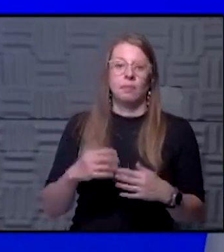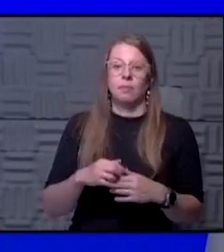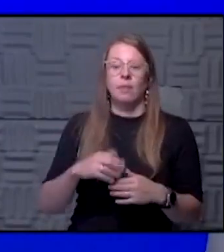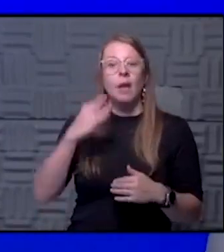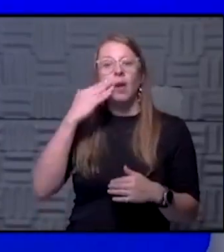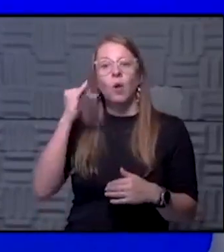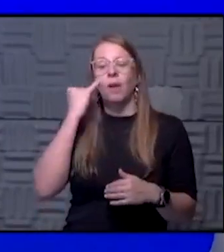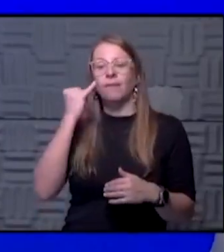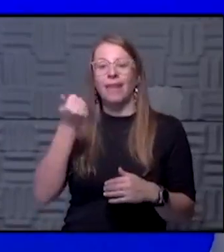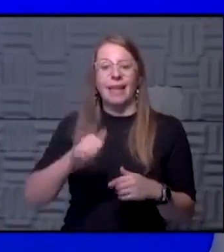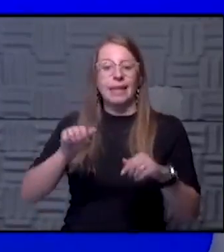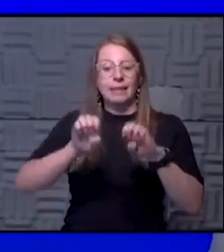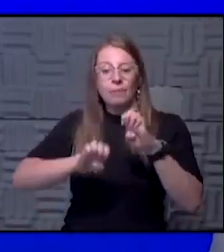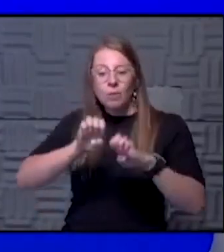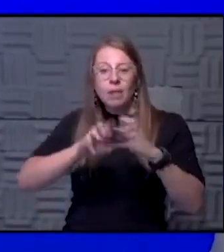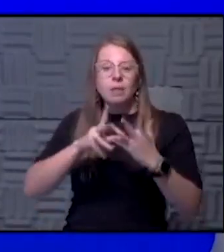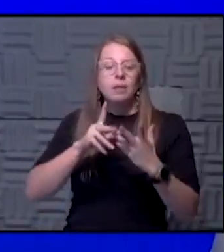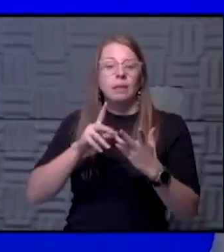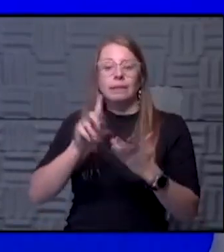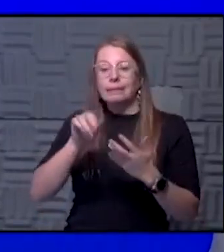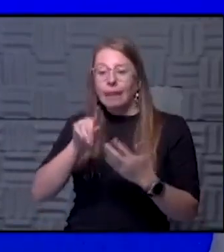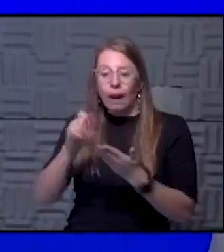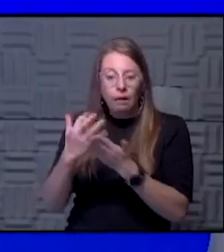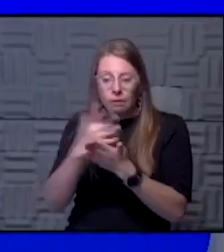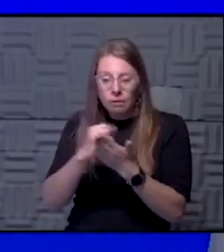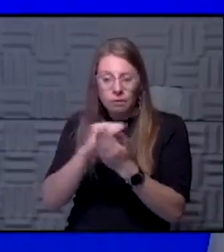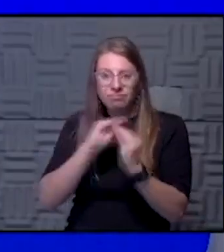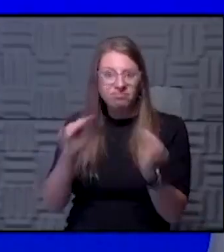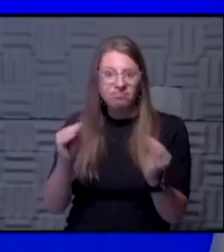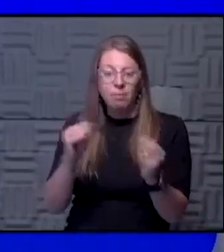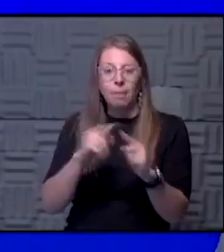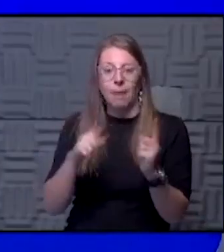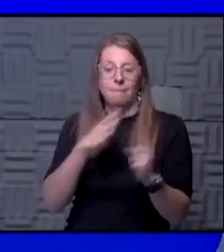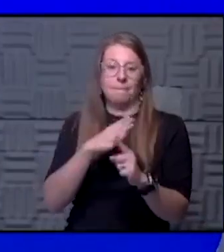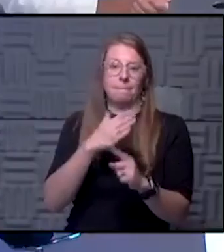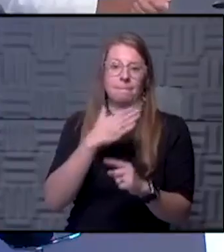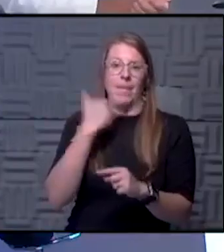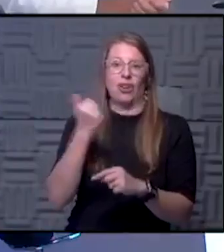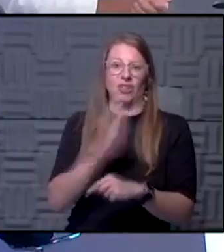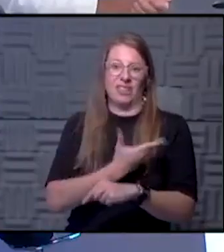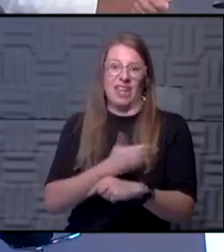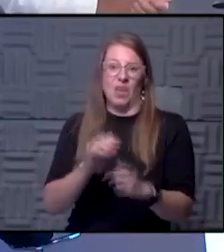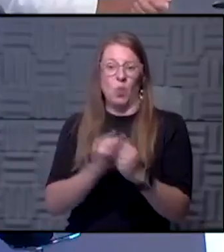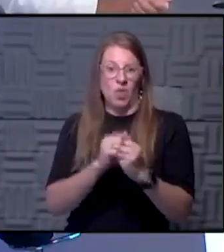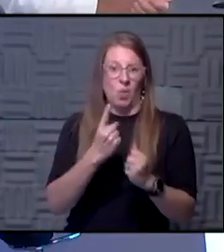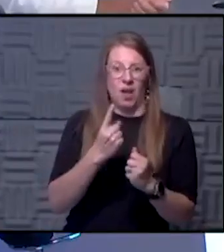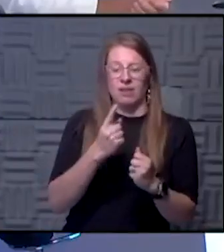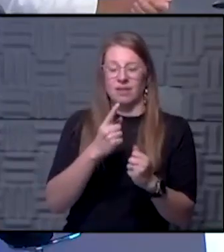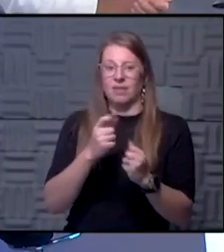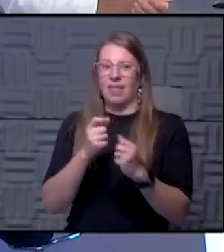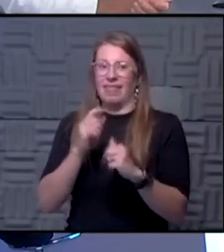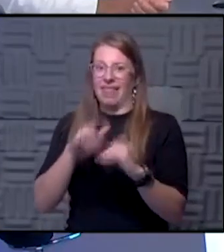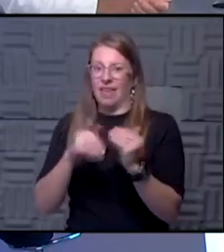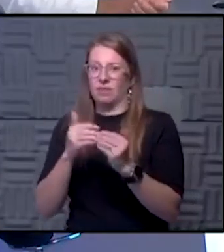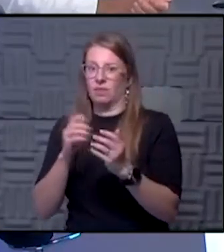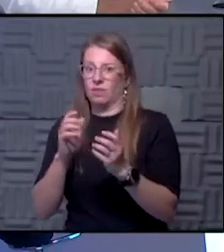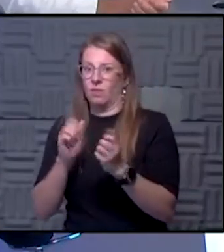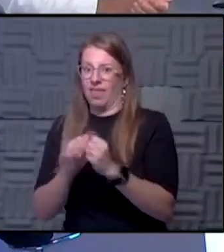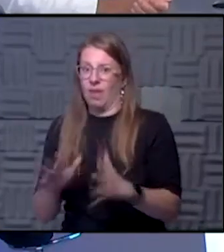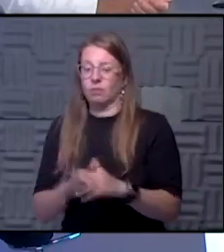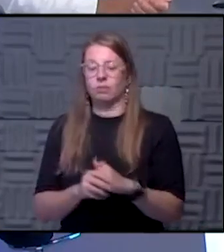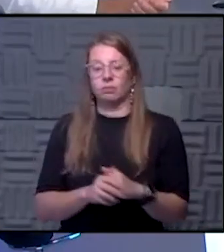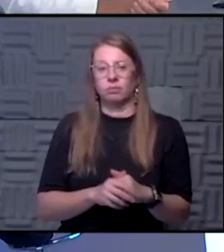there's been any experiments about that. There's no data, but it's certainly better than singing without a mask. Yeah, it's probably less likely to spread, Mario. I mean, from a